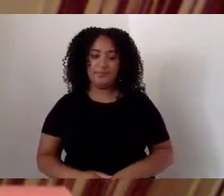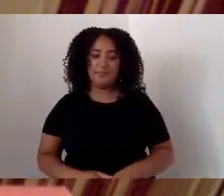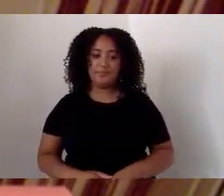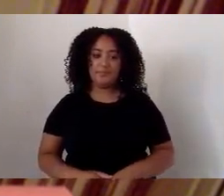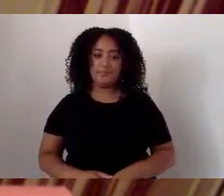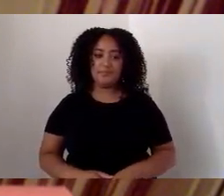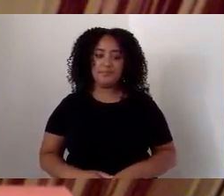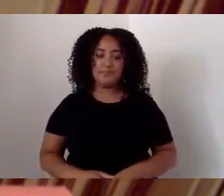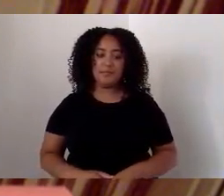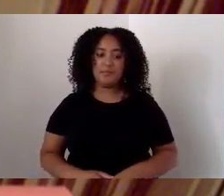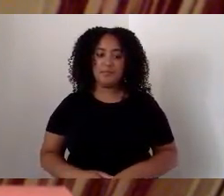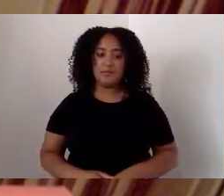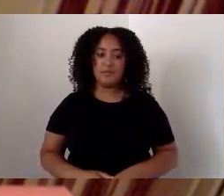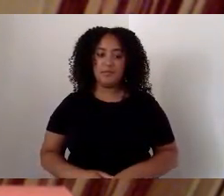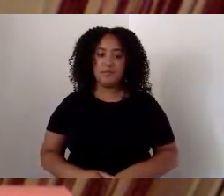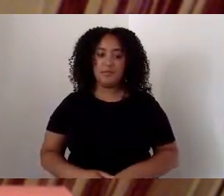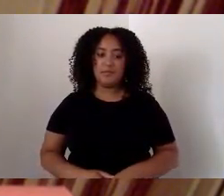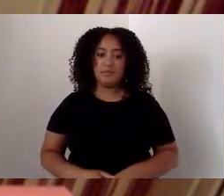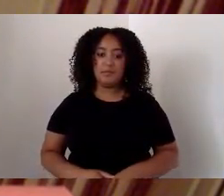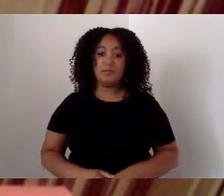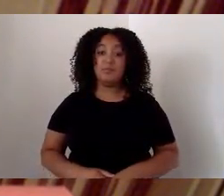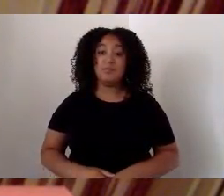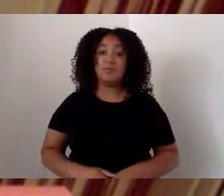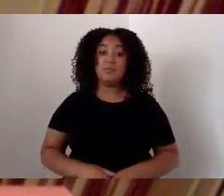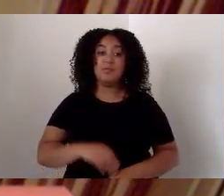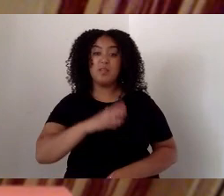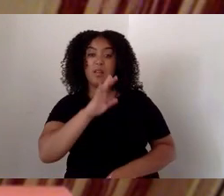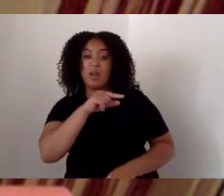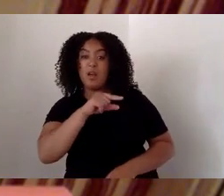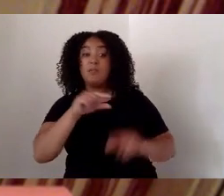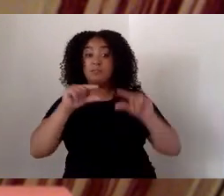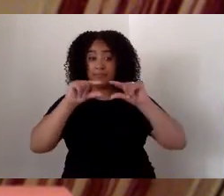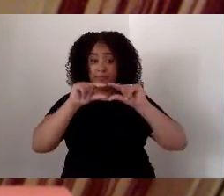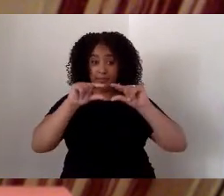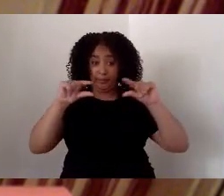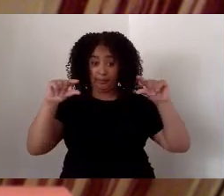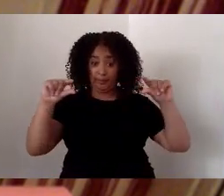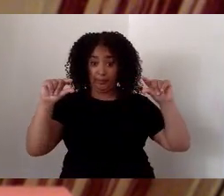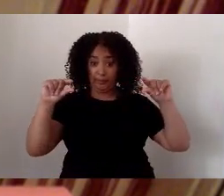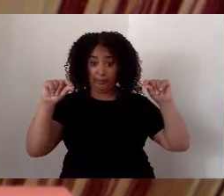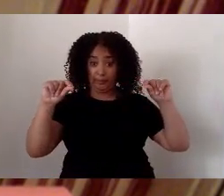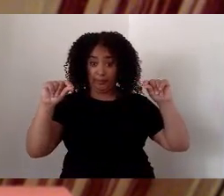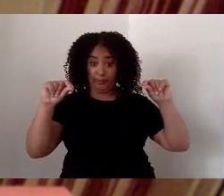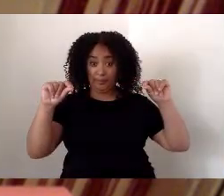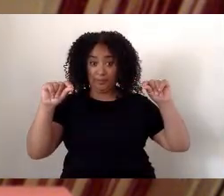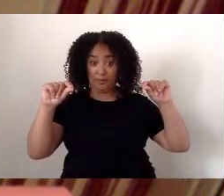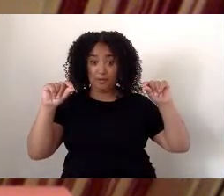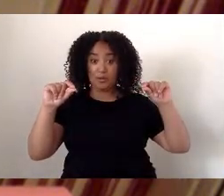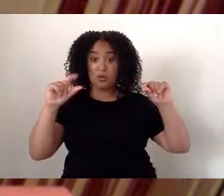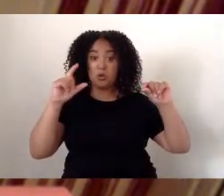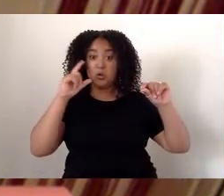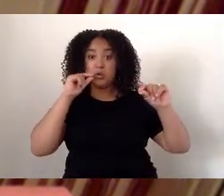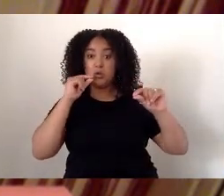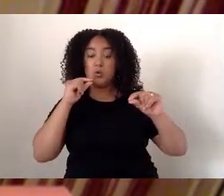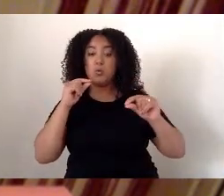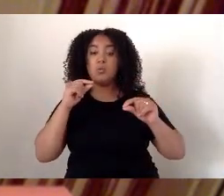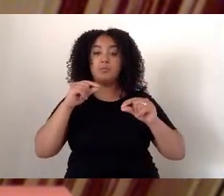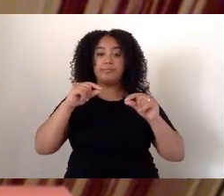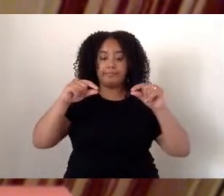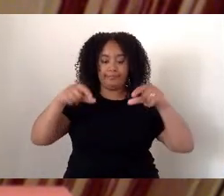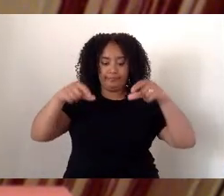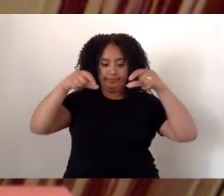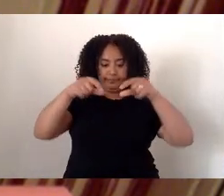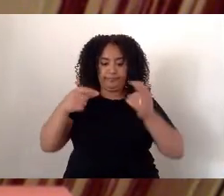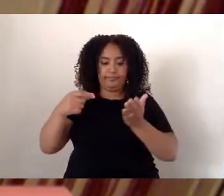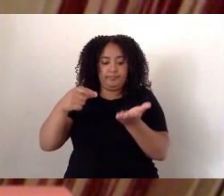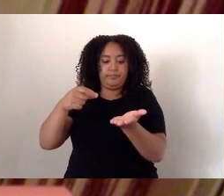take your long rectangle shape that we've made, and we're gonna attach it on two sides to make a handle. So